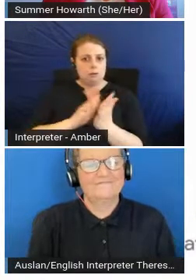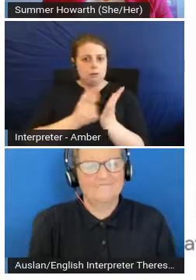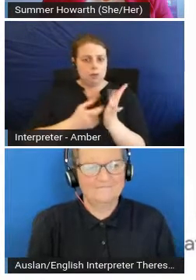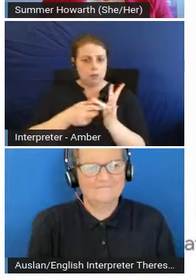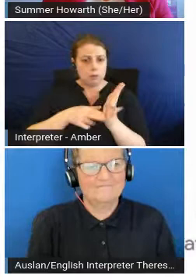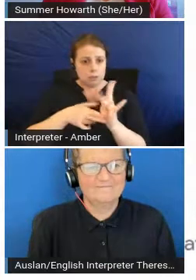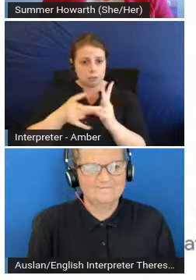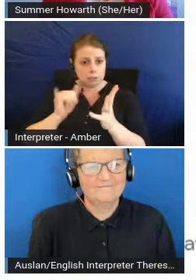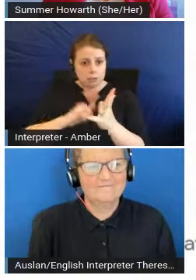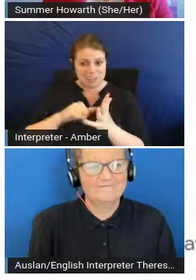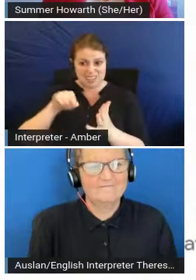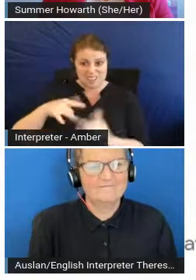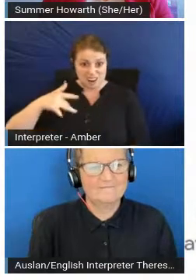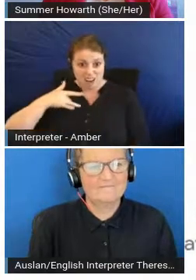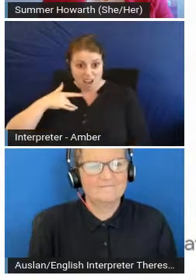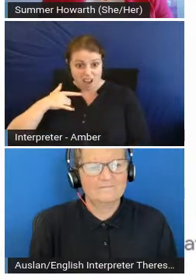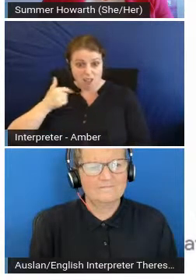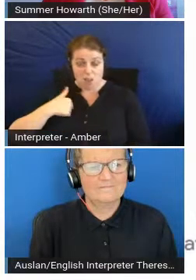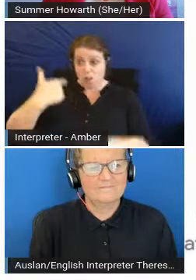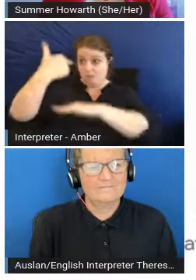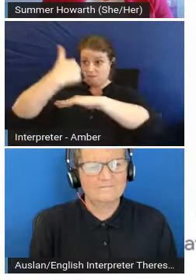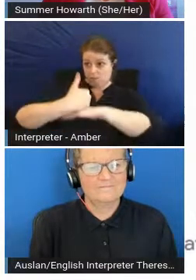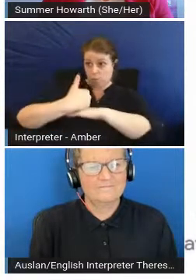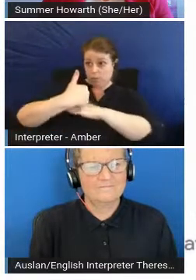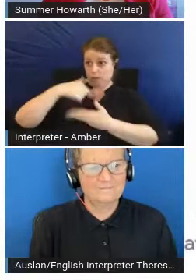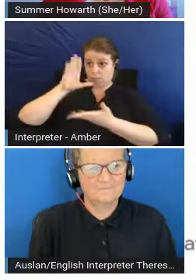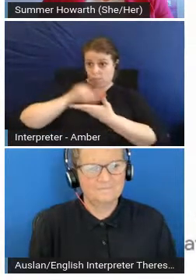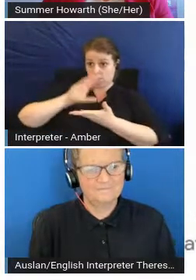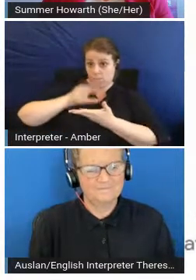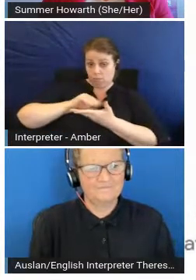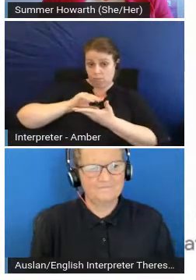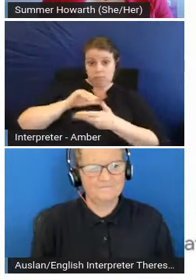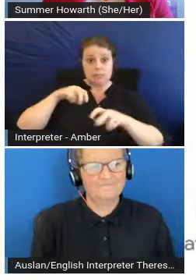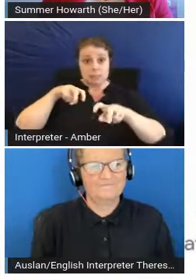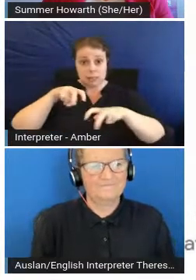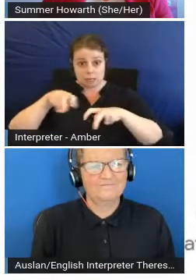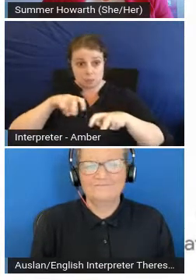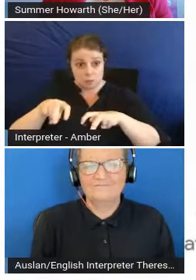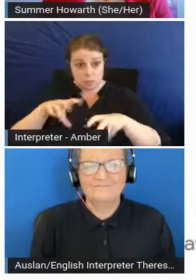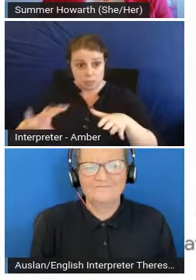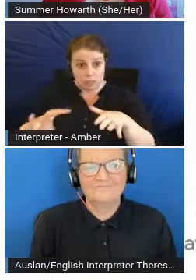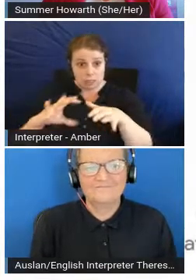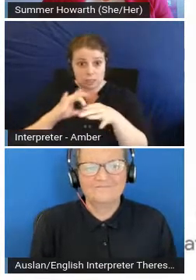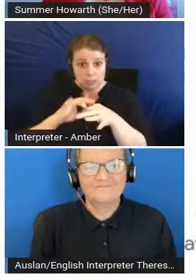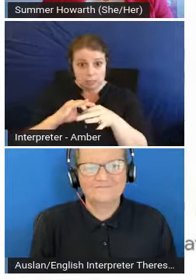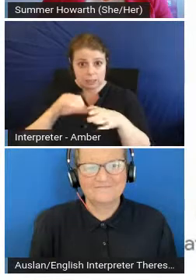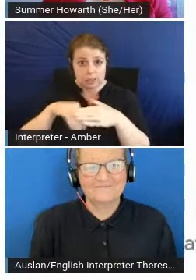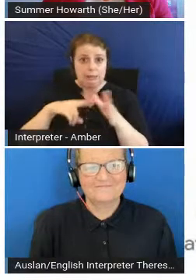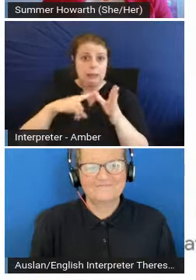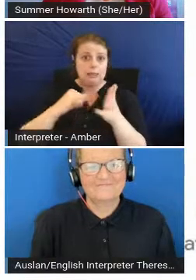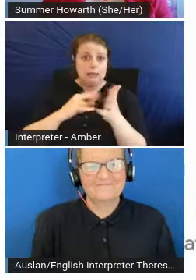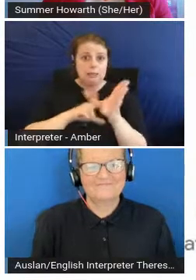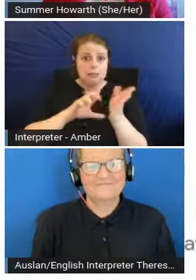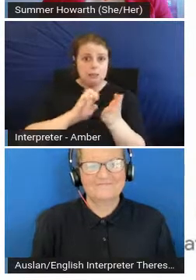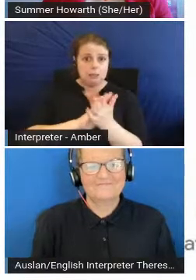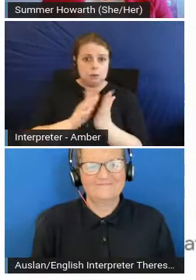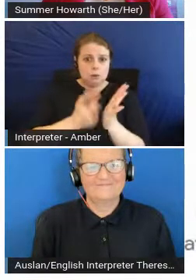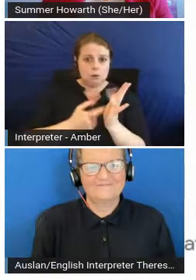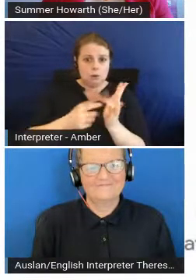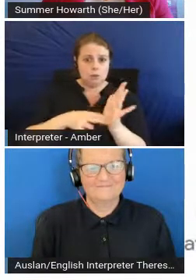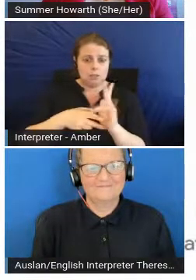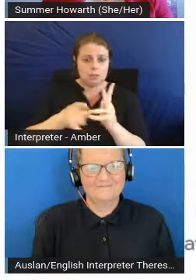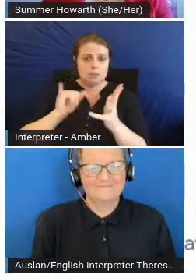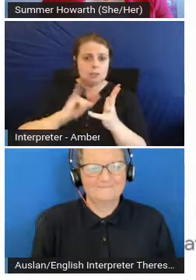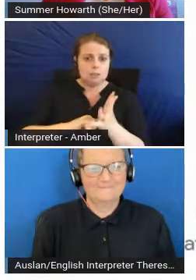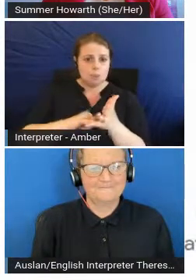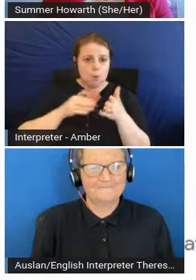a pre-recorded thing, or is it an activity I want them to connect with in an asynchronous manner? How do I use my hooked activity